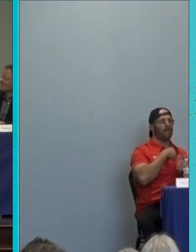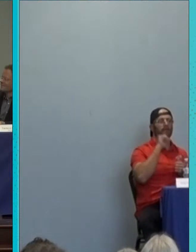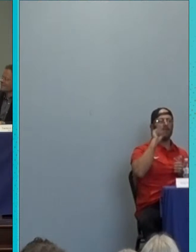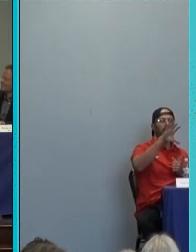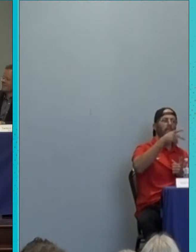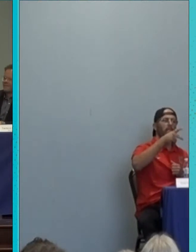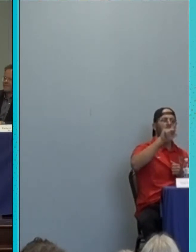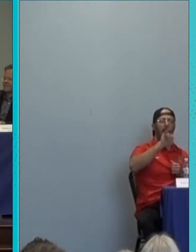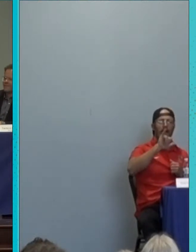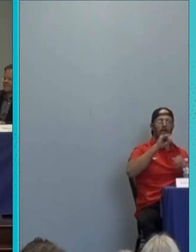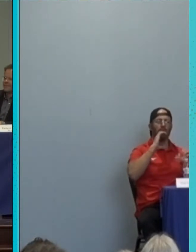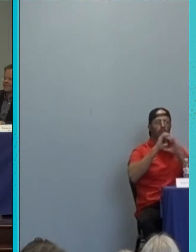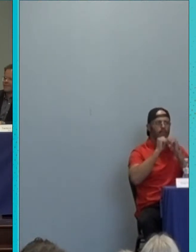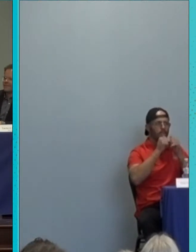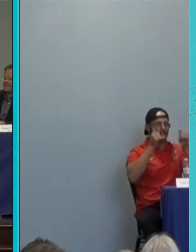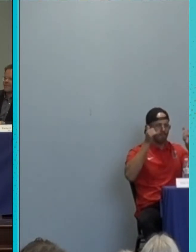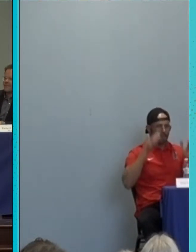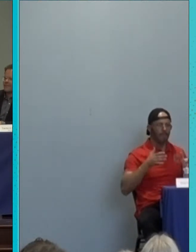He was reporting,